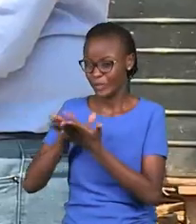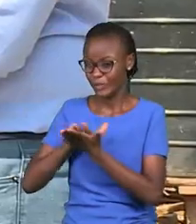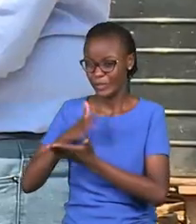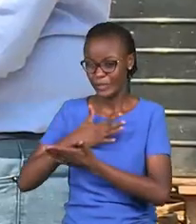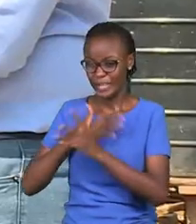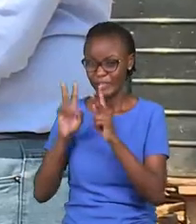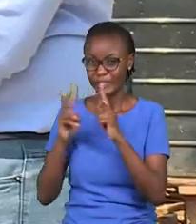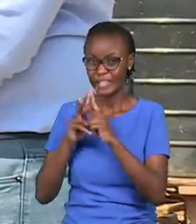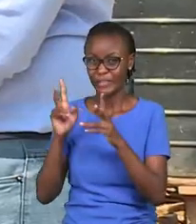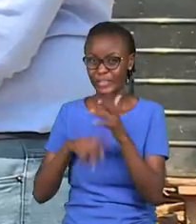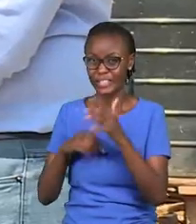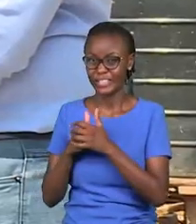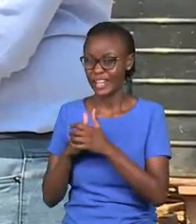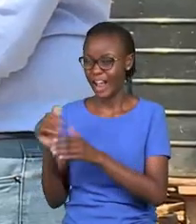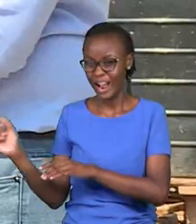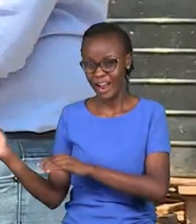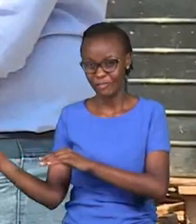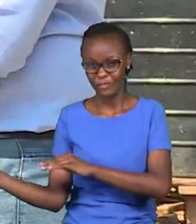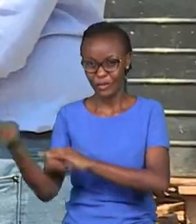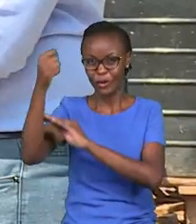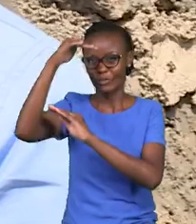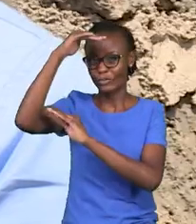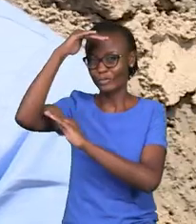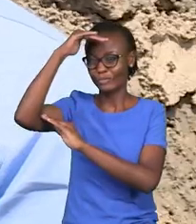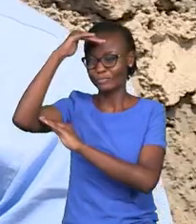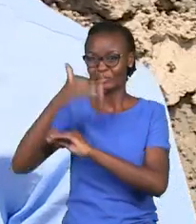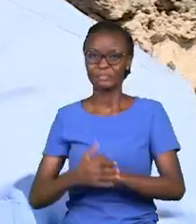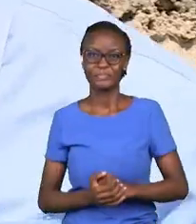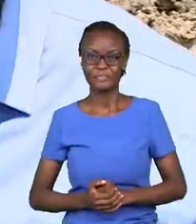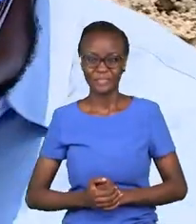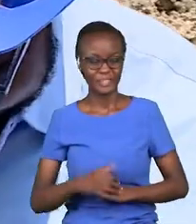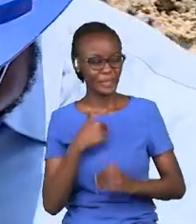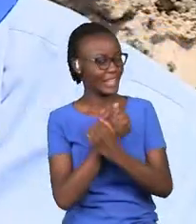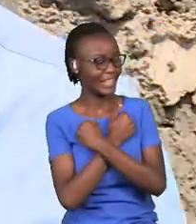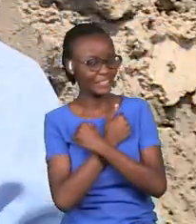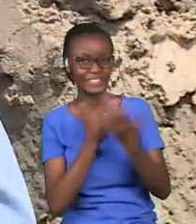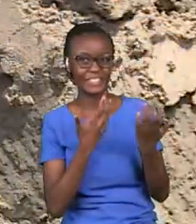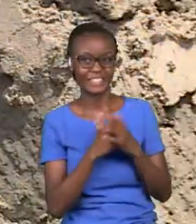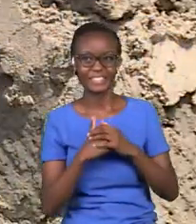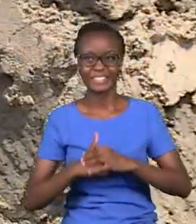me very sane. It's what's golf. That? I love golf. You love golf? I love golf, yes.